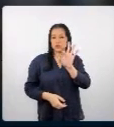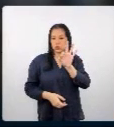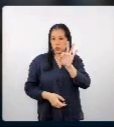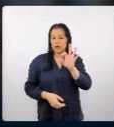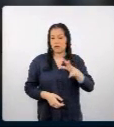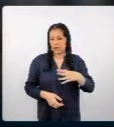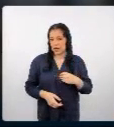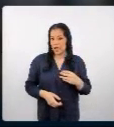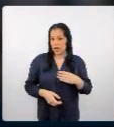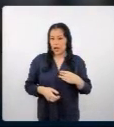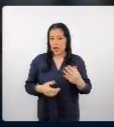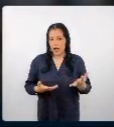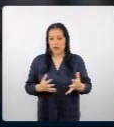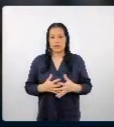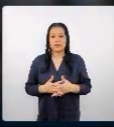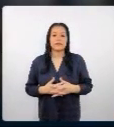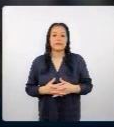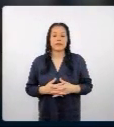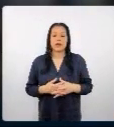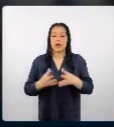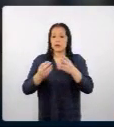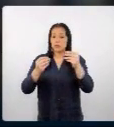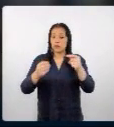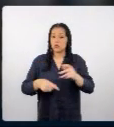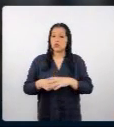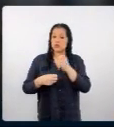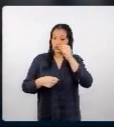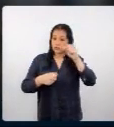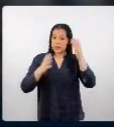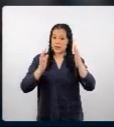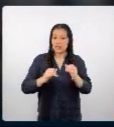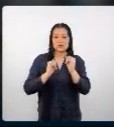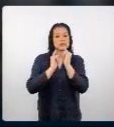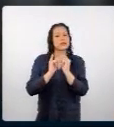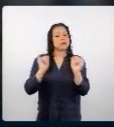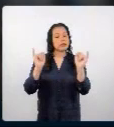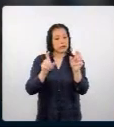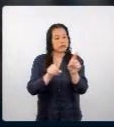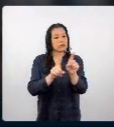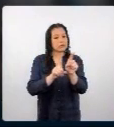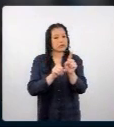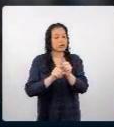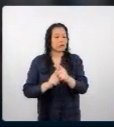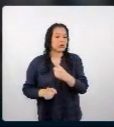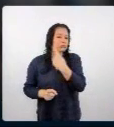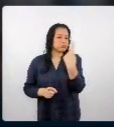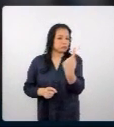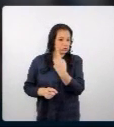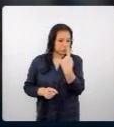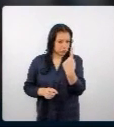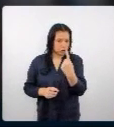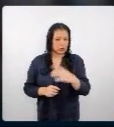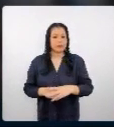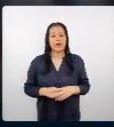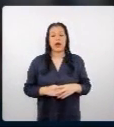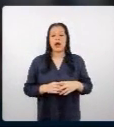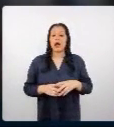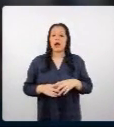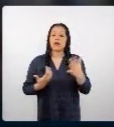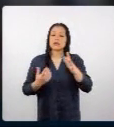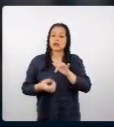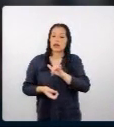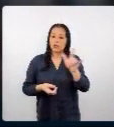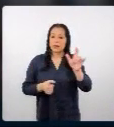for individual and independent travelers. Now, group travel is not